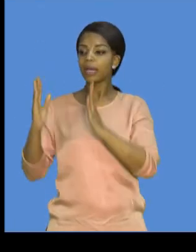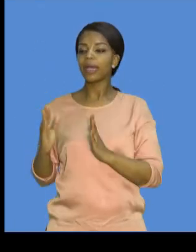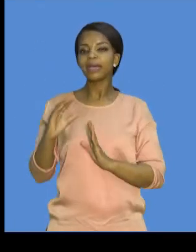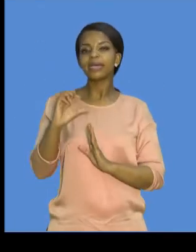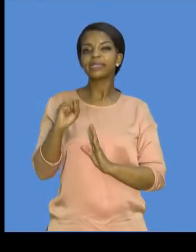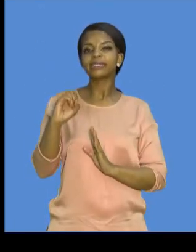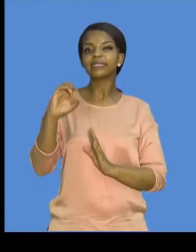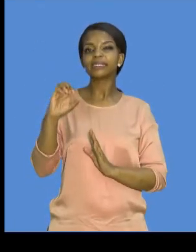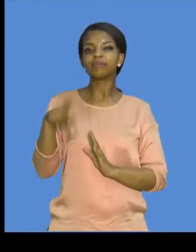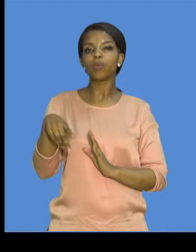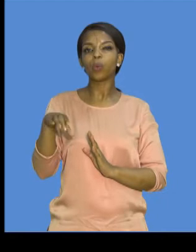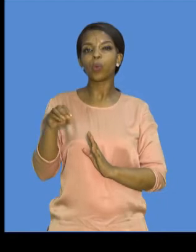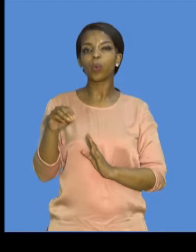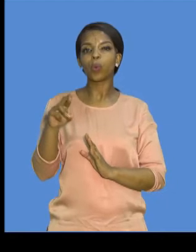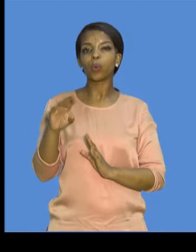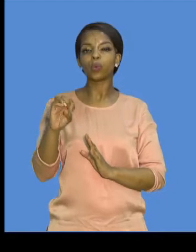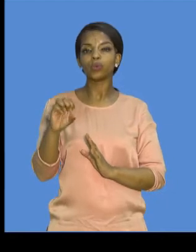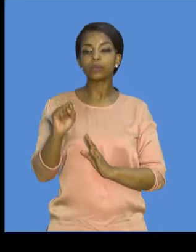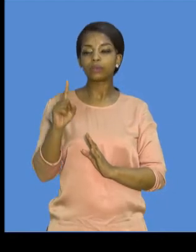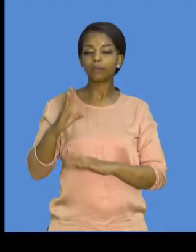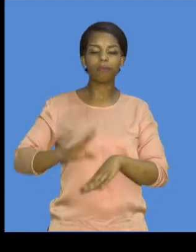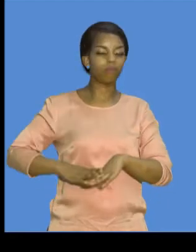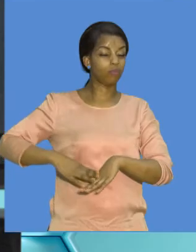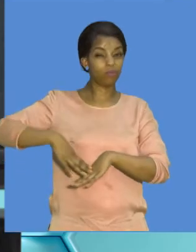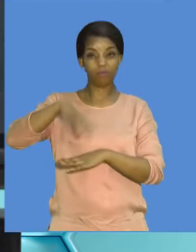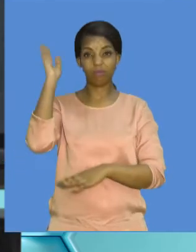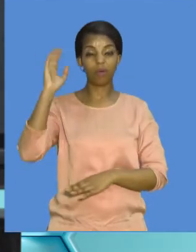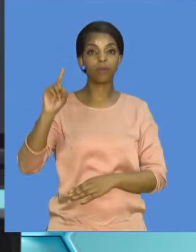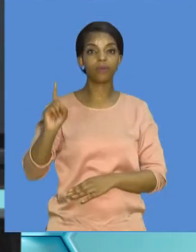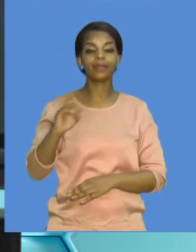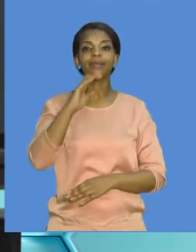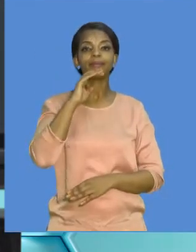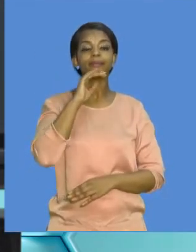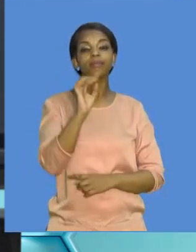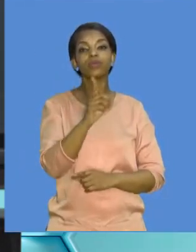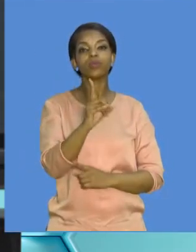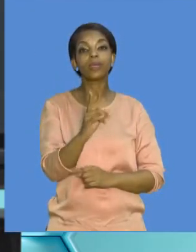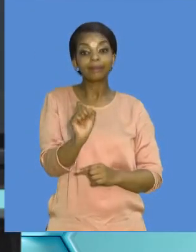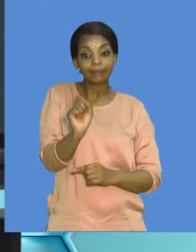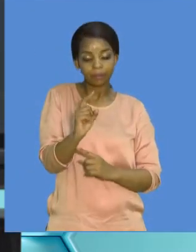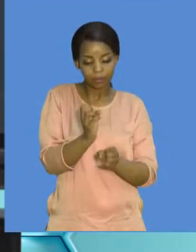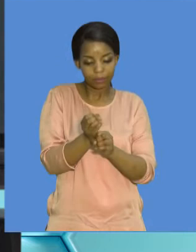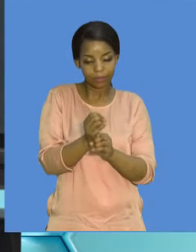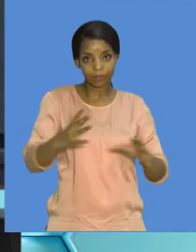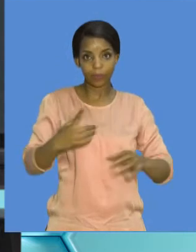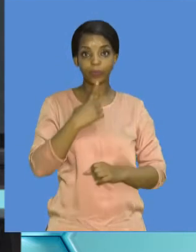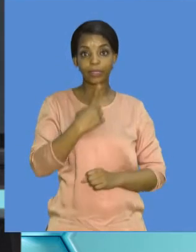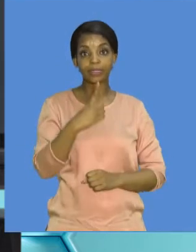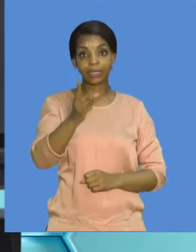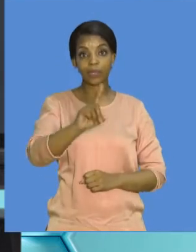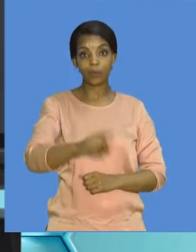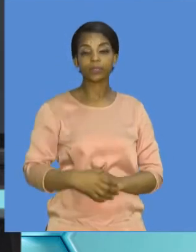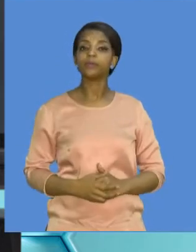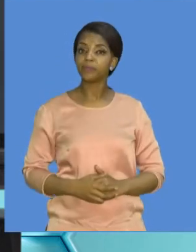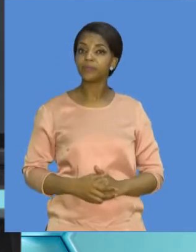that I started with at 50. So this goes back to that concept that we started with, to say the time it takes